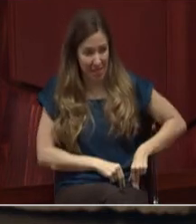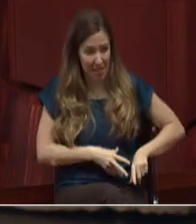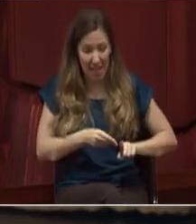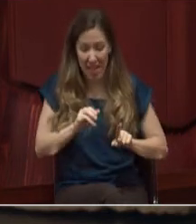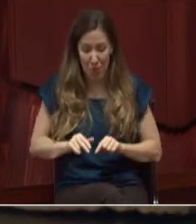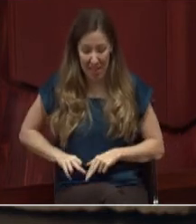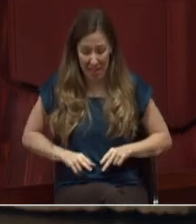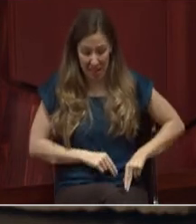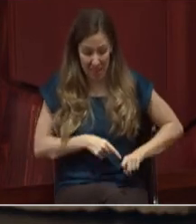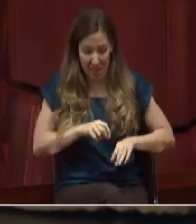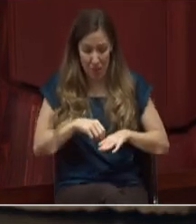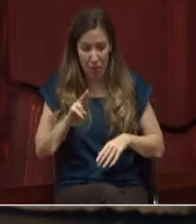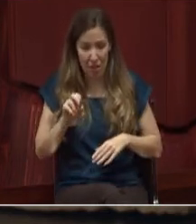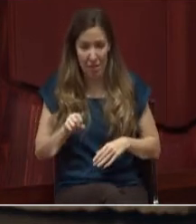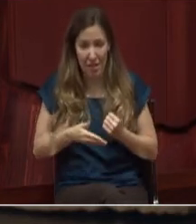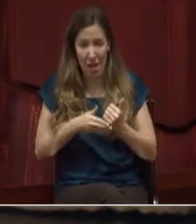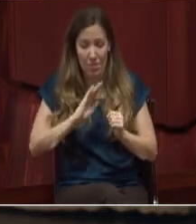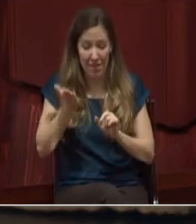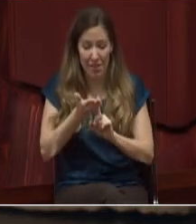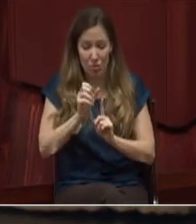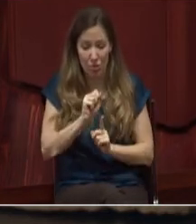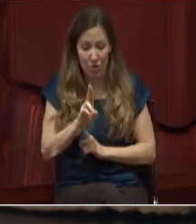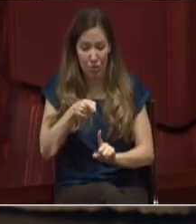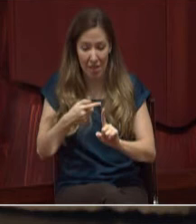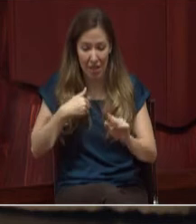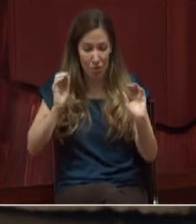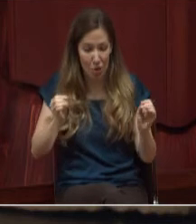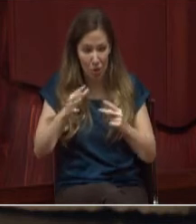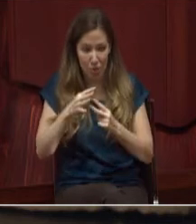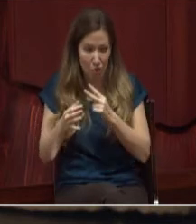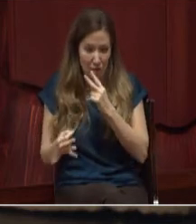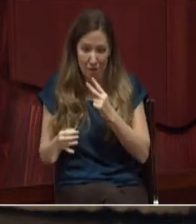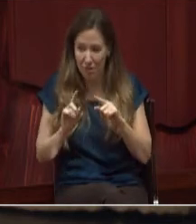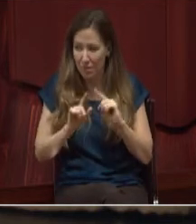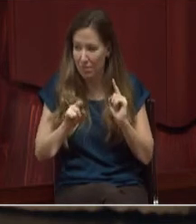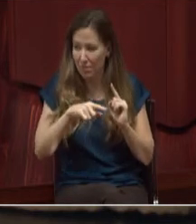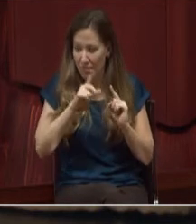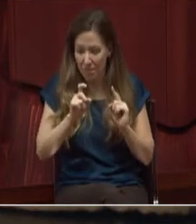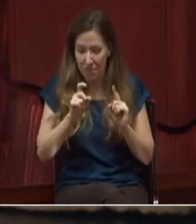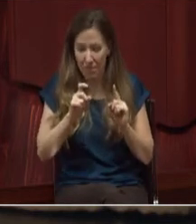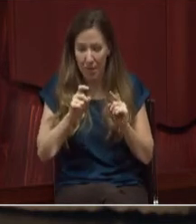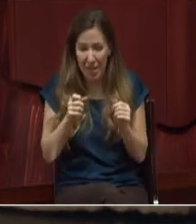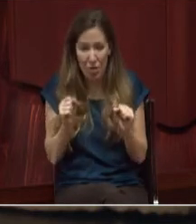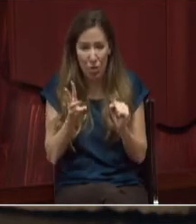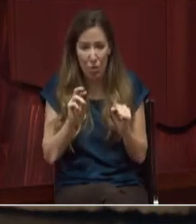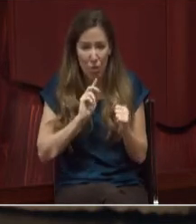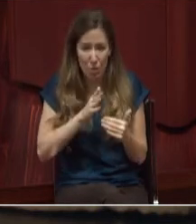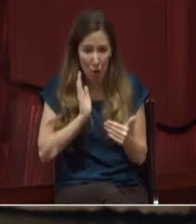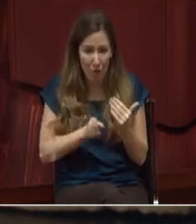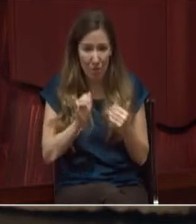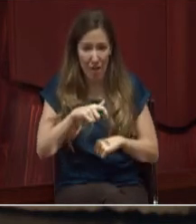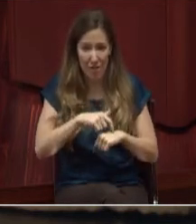United States that helped convince the Soviet Union they had no choice but the Cold War was over by the time we got